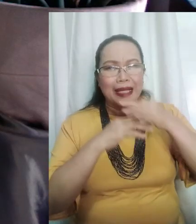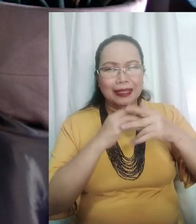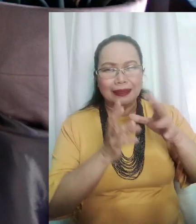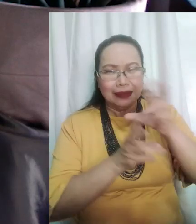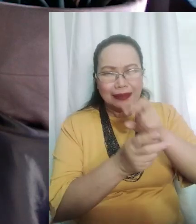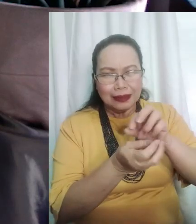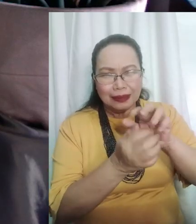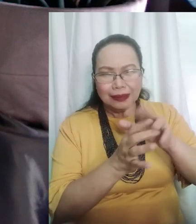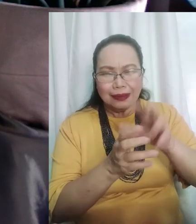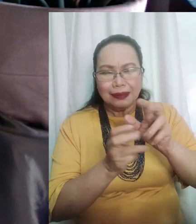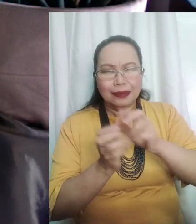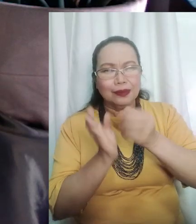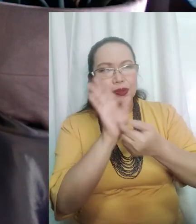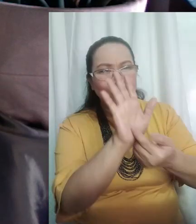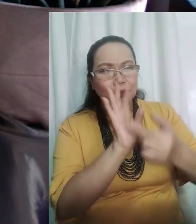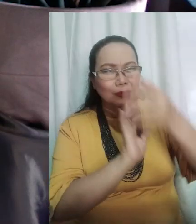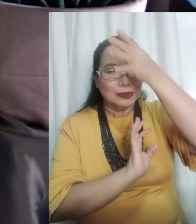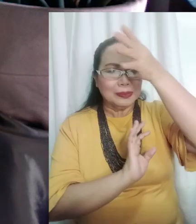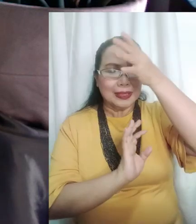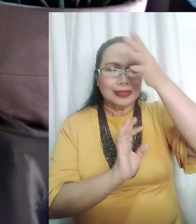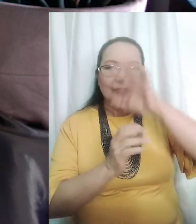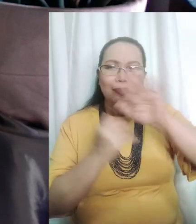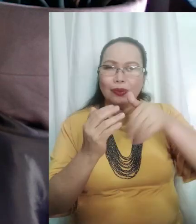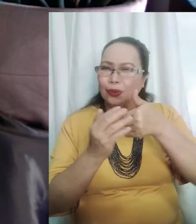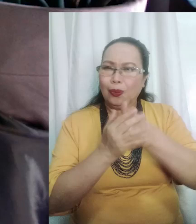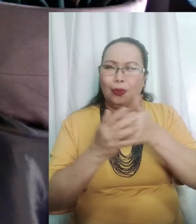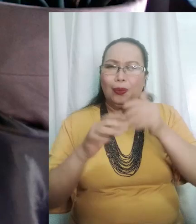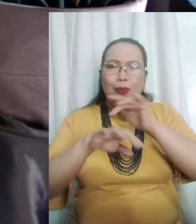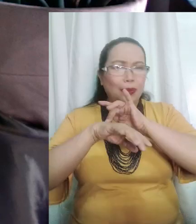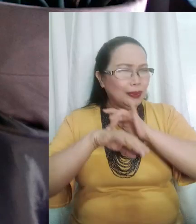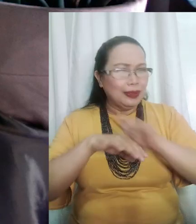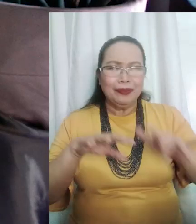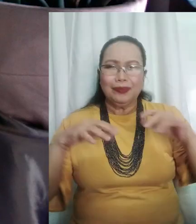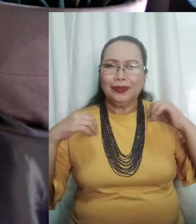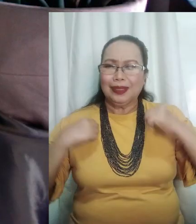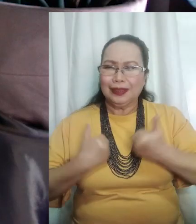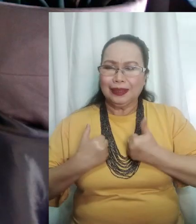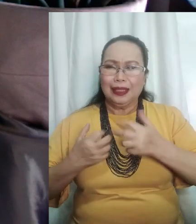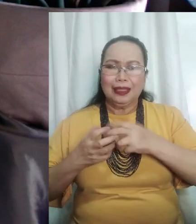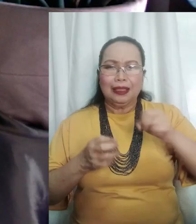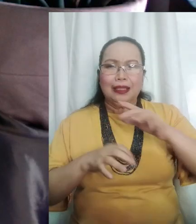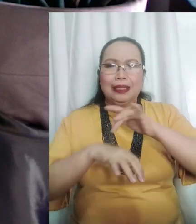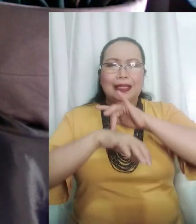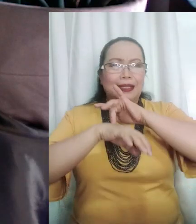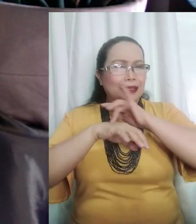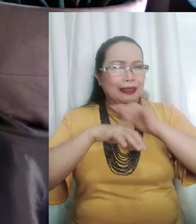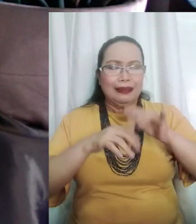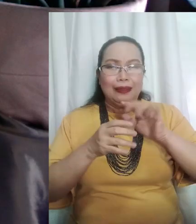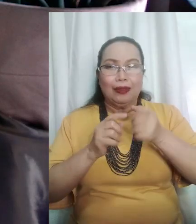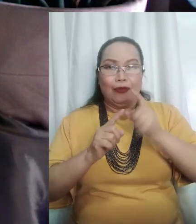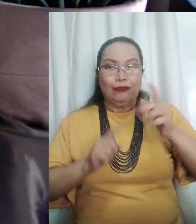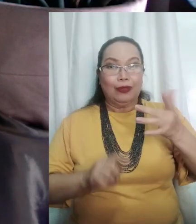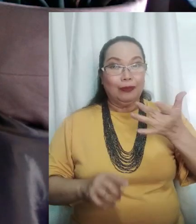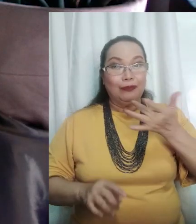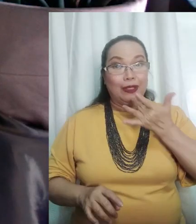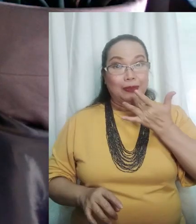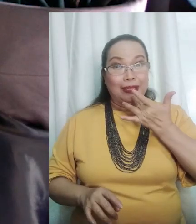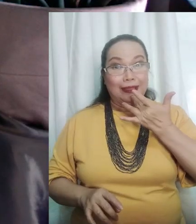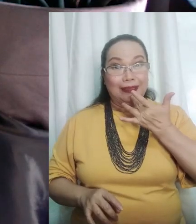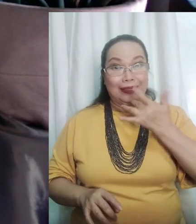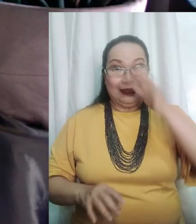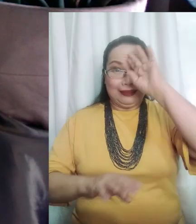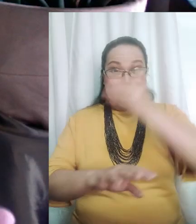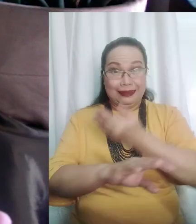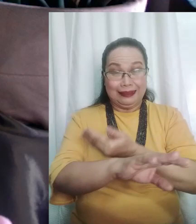pit, his life was demoted to the lowest level. from the, you know, from the favorite